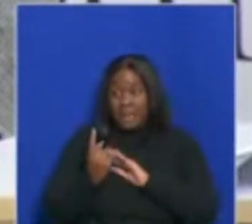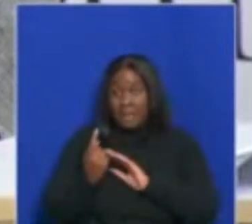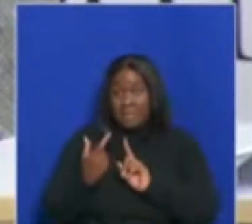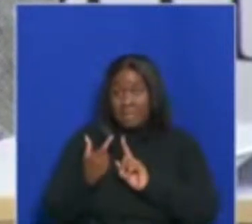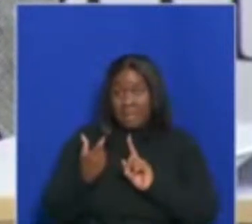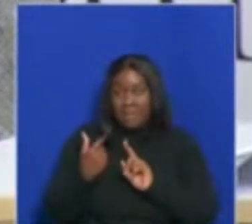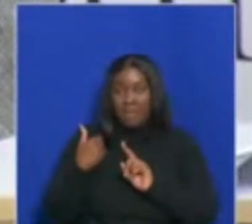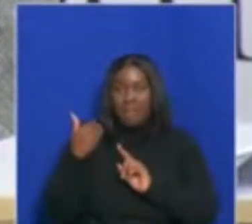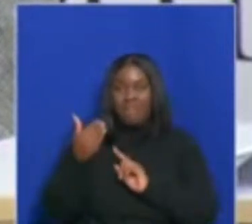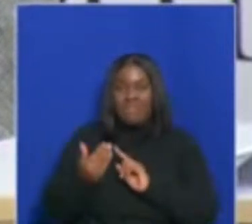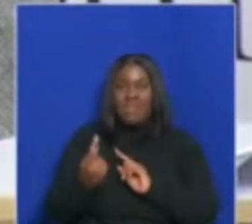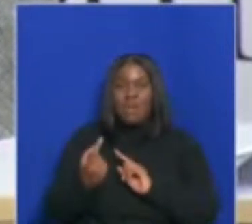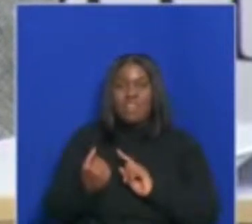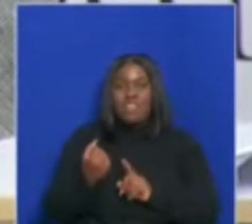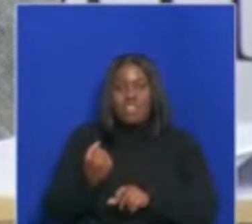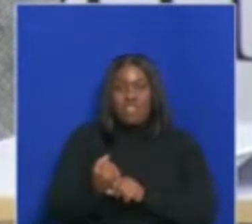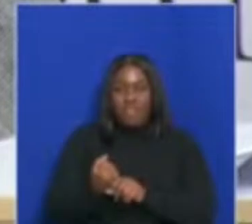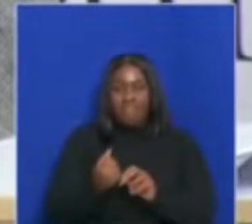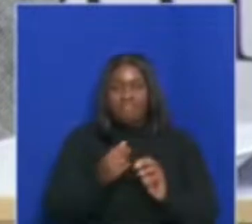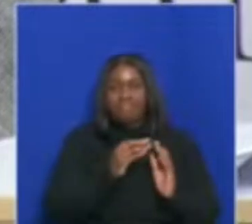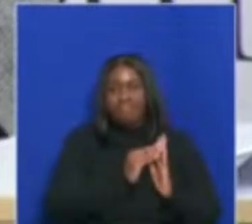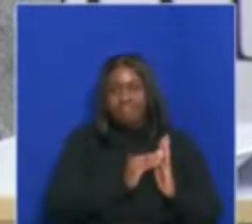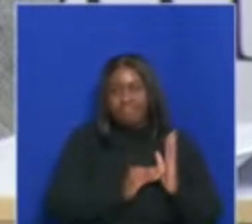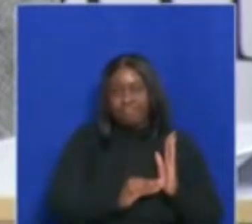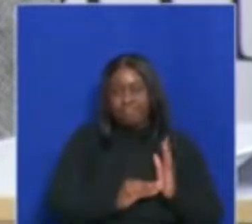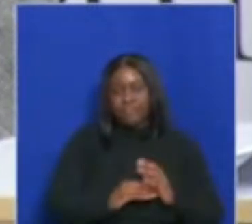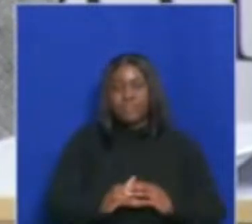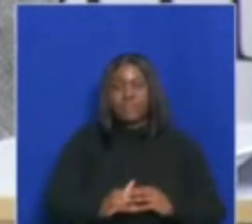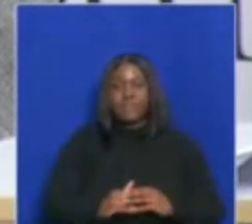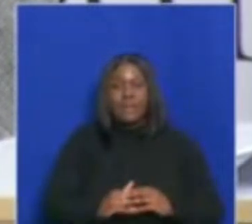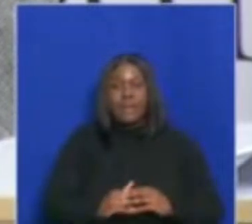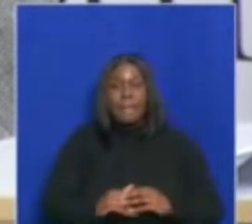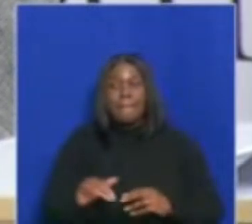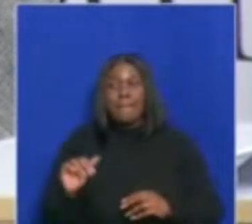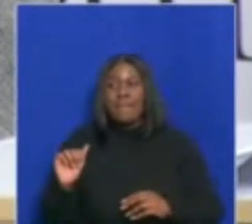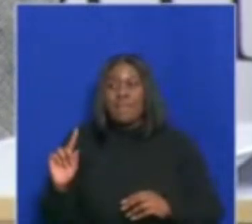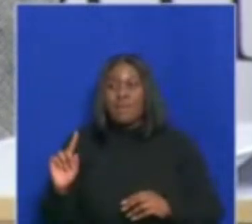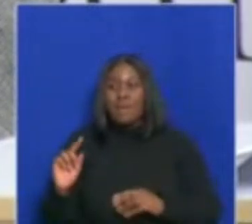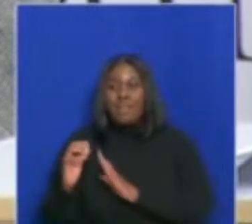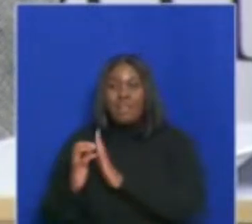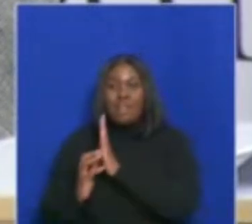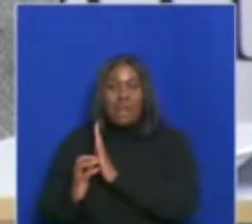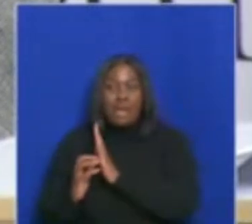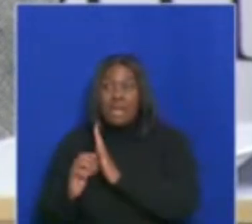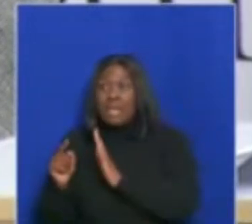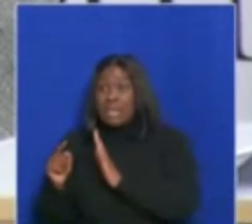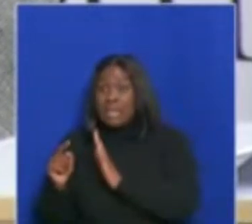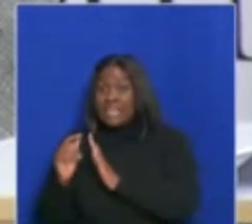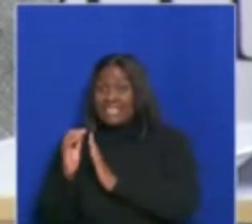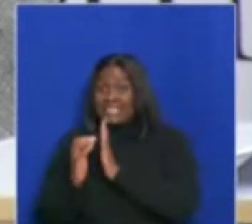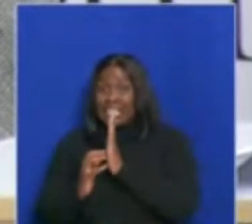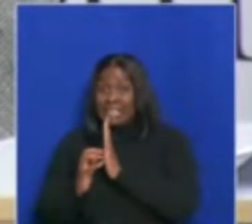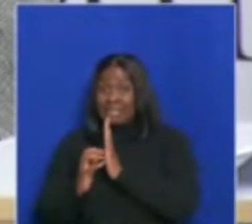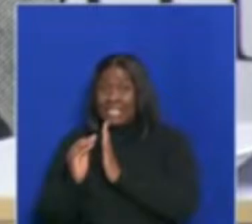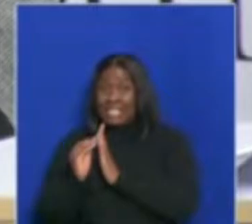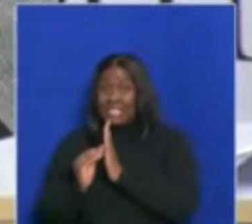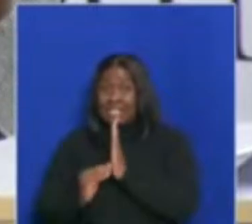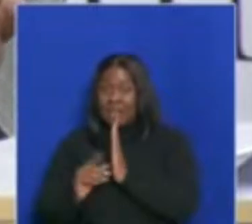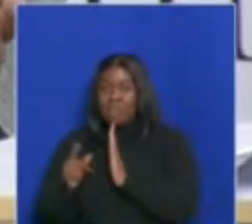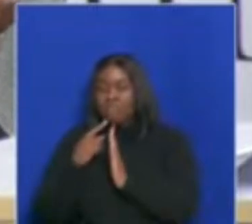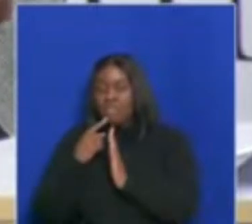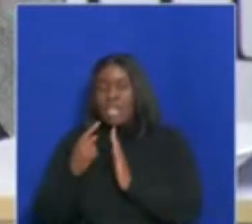However, A1 in his statement never mentioned about a passenger with him. It would be clear if you